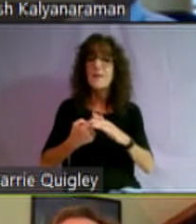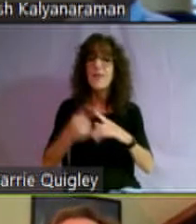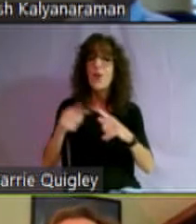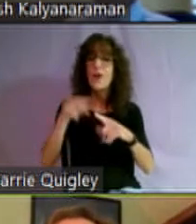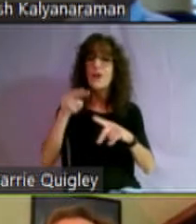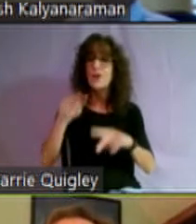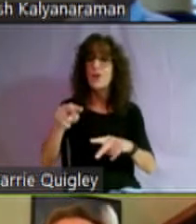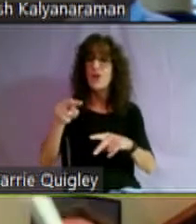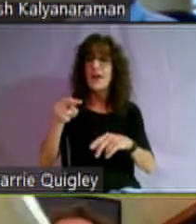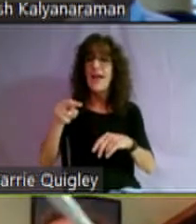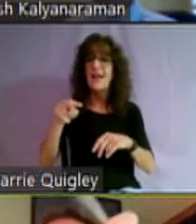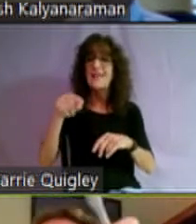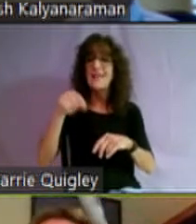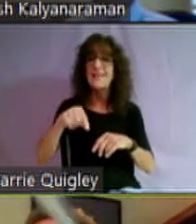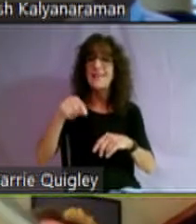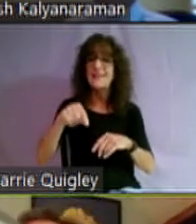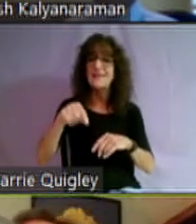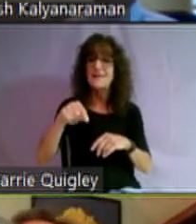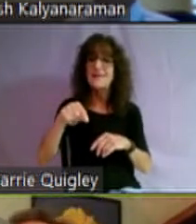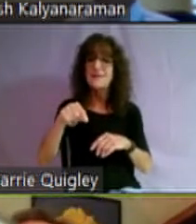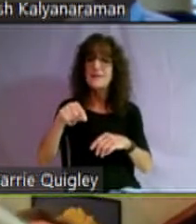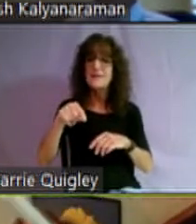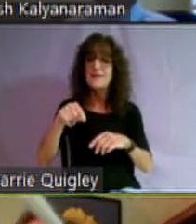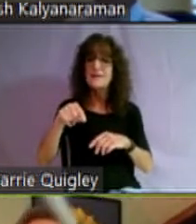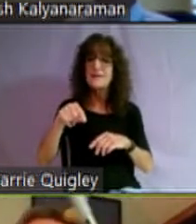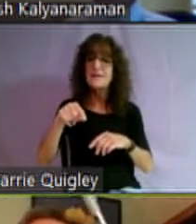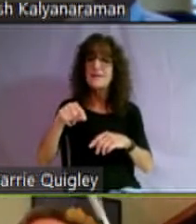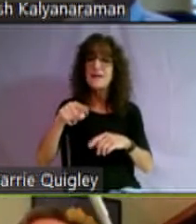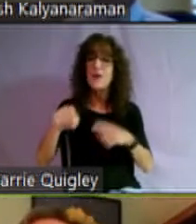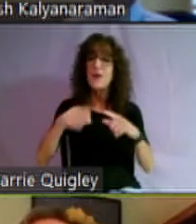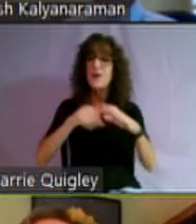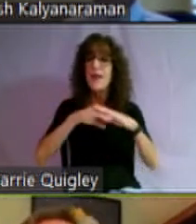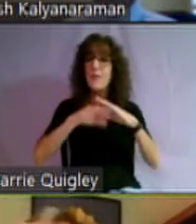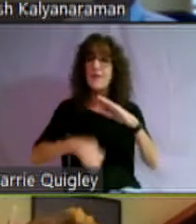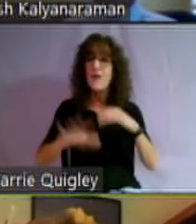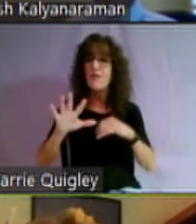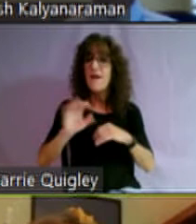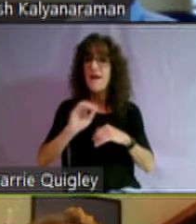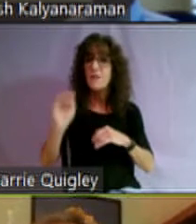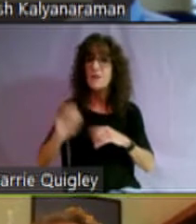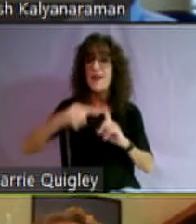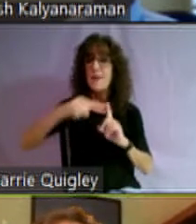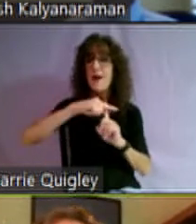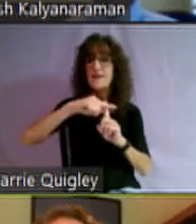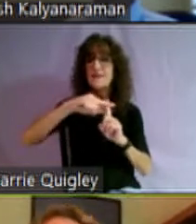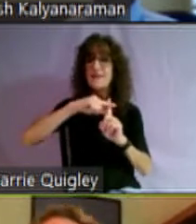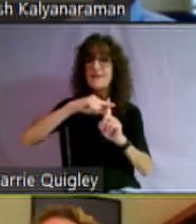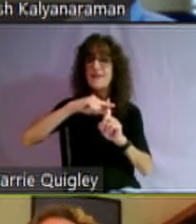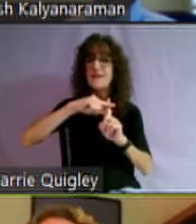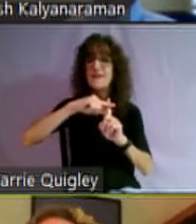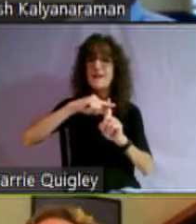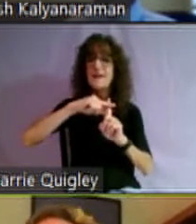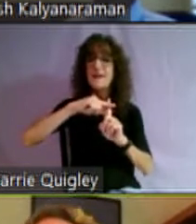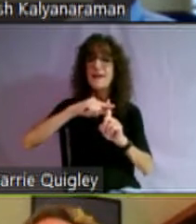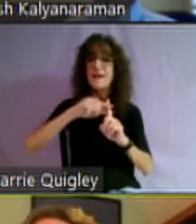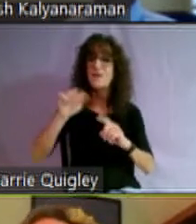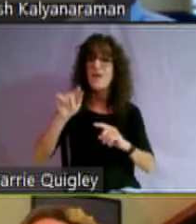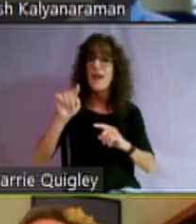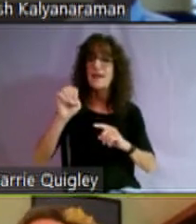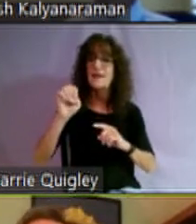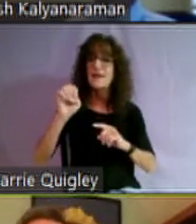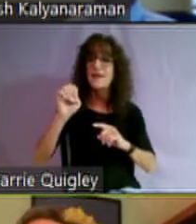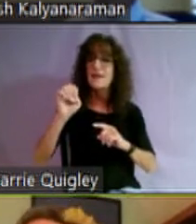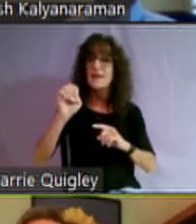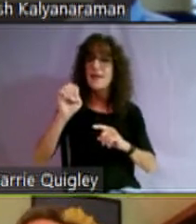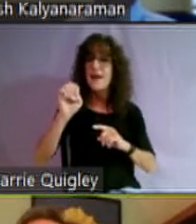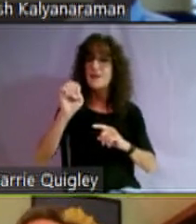at this, when you get below a 5% positivity rate, um, you